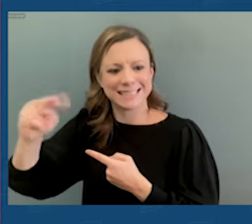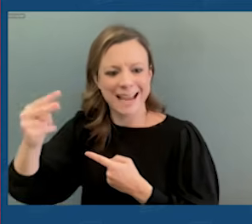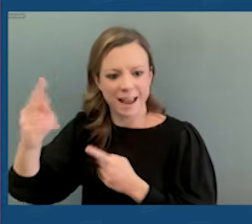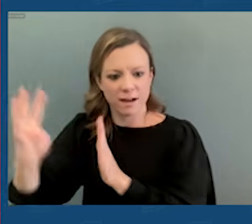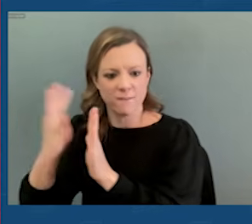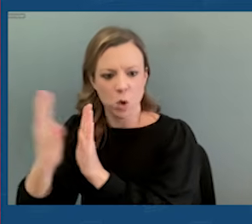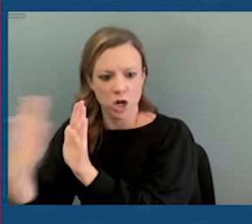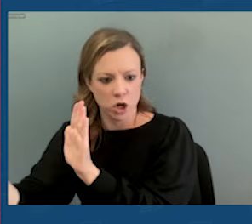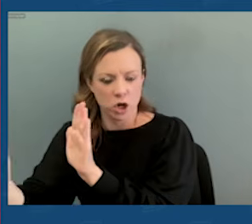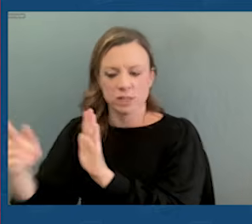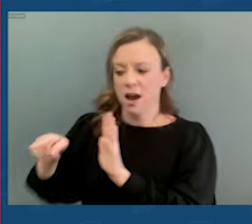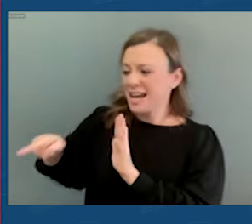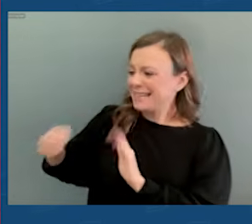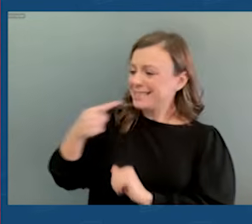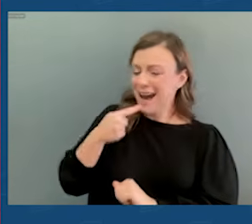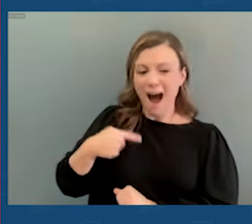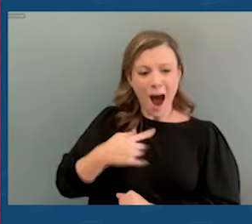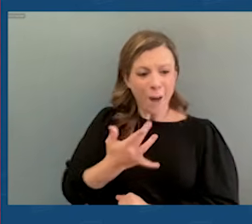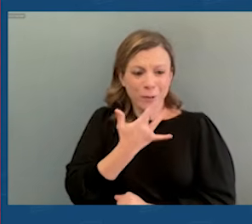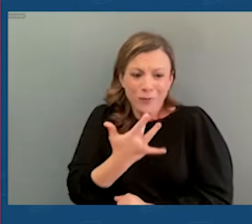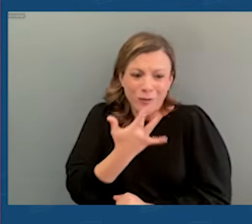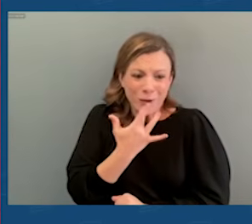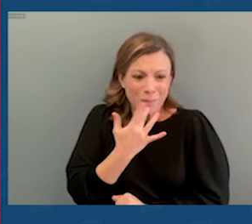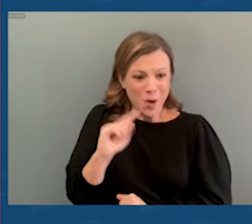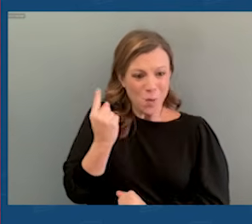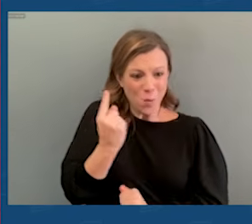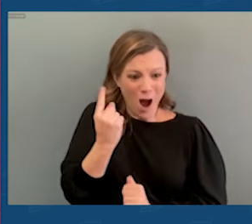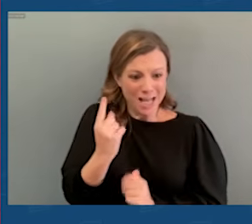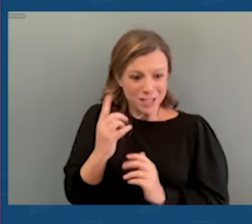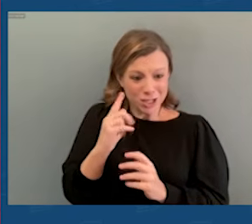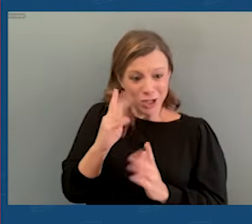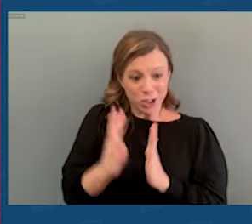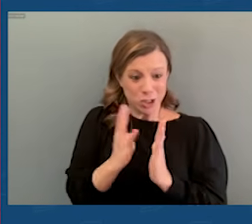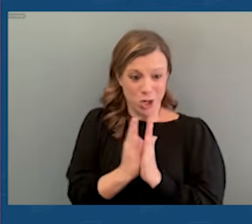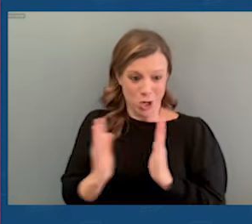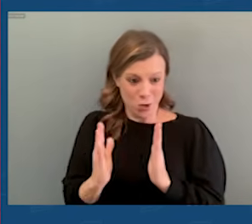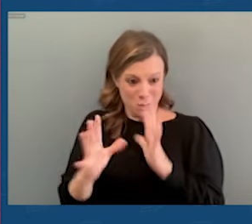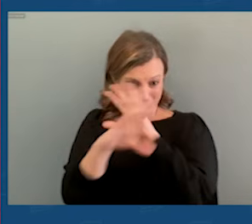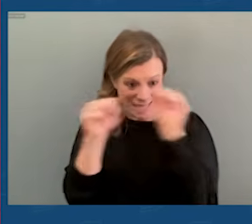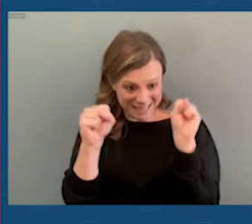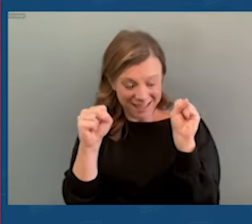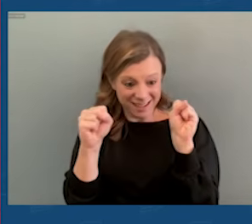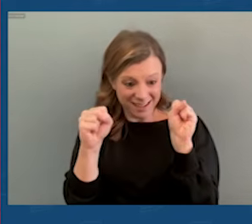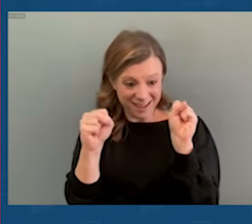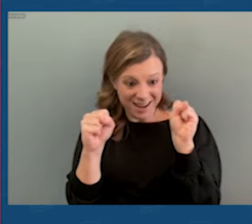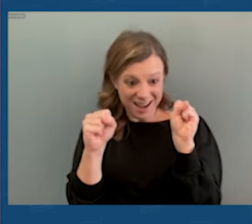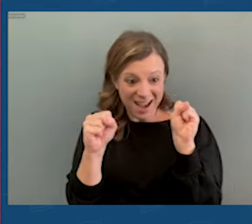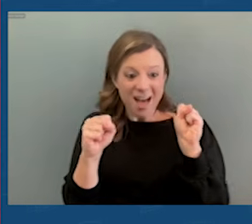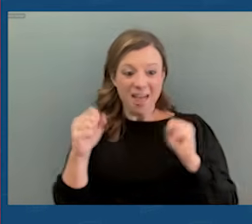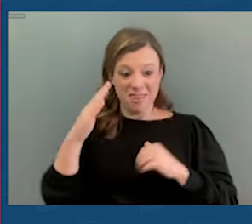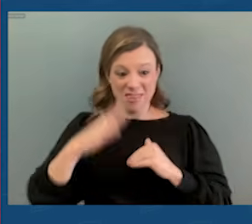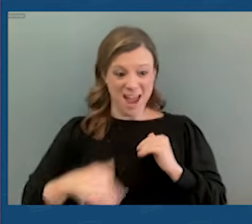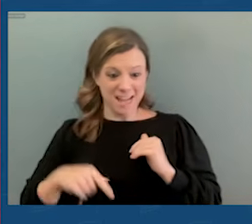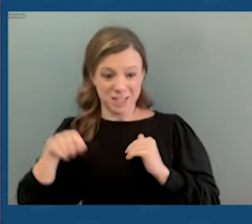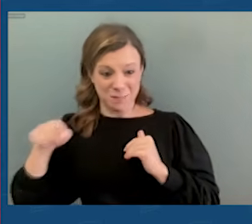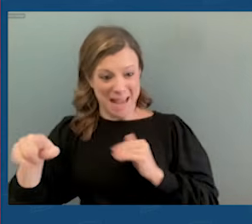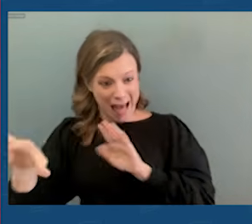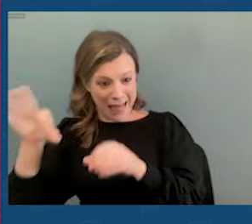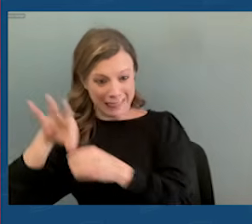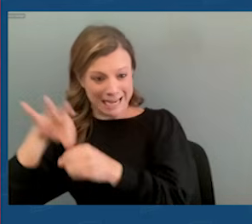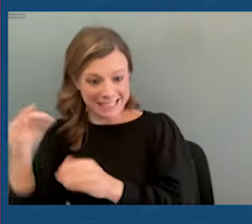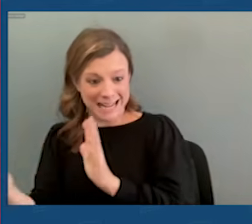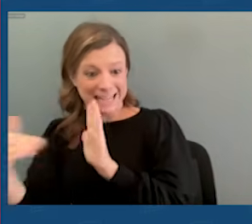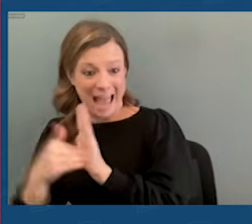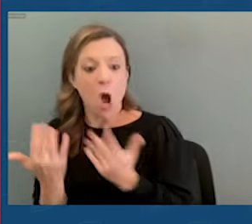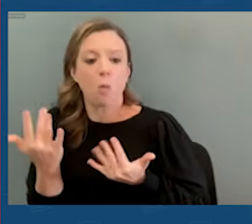one-term president and make sure that people had health care than to be a two-term president and have people still continue not to have health care."